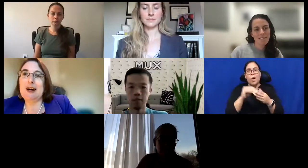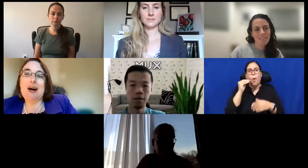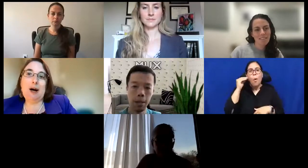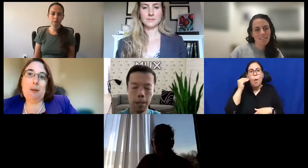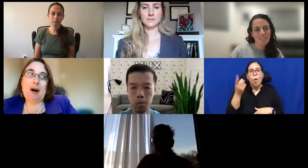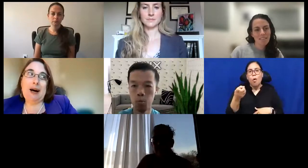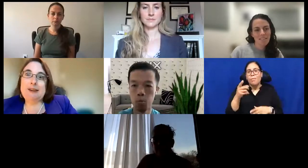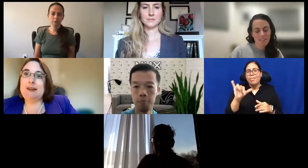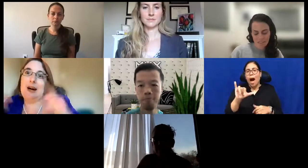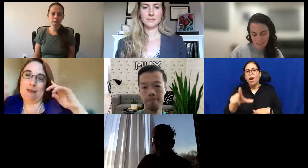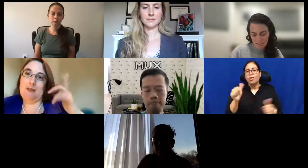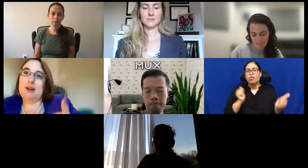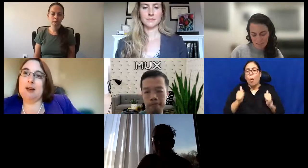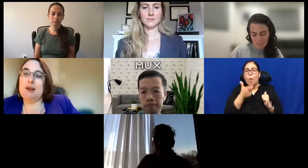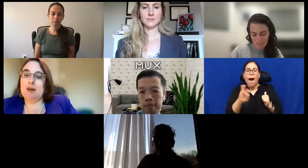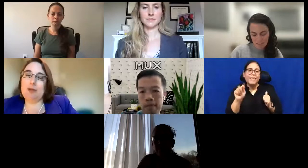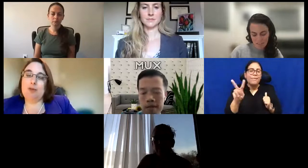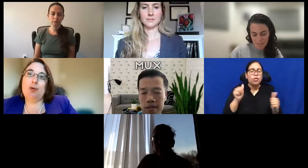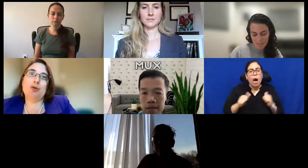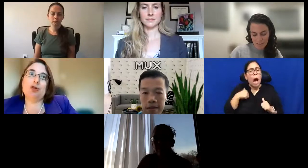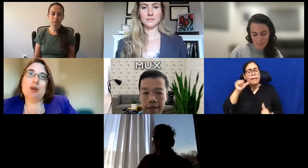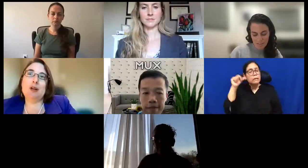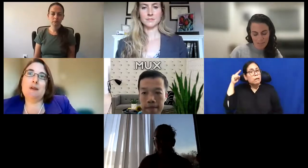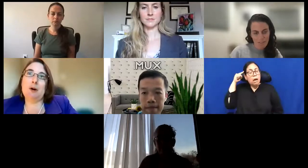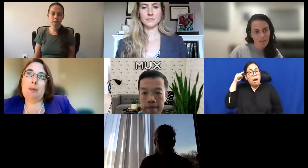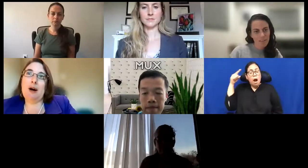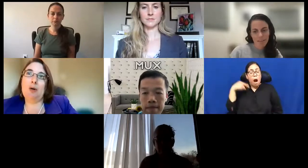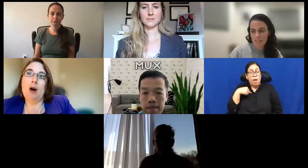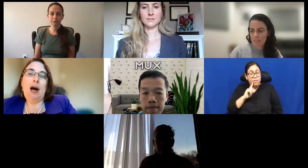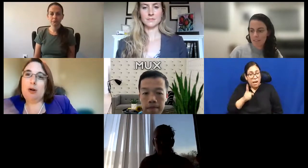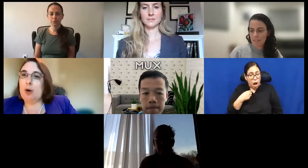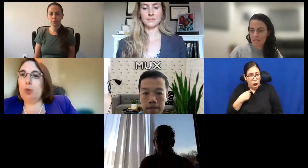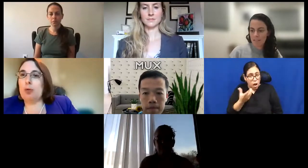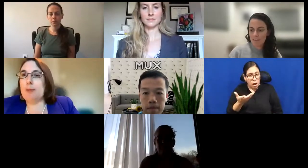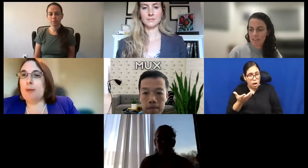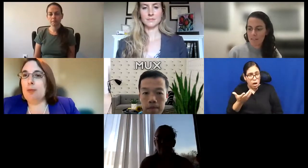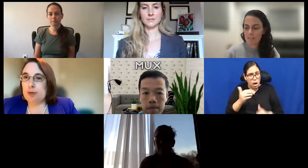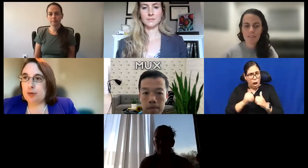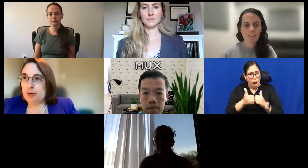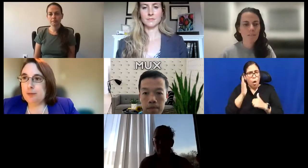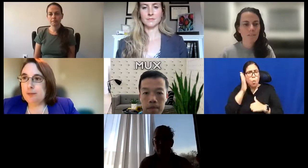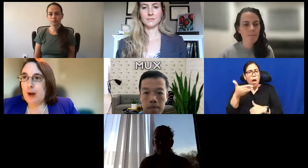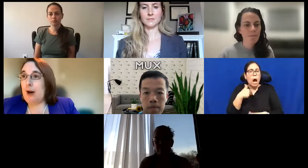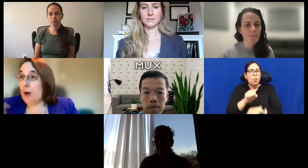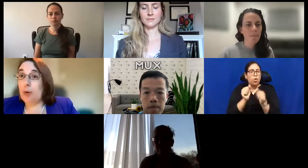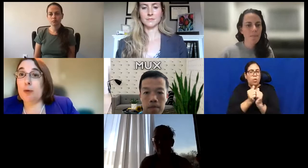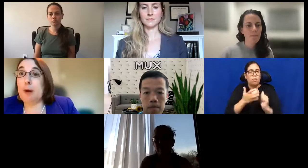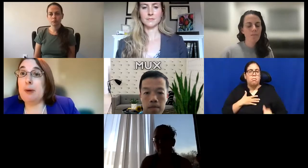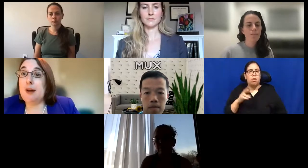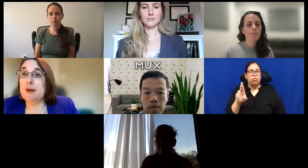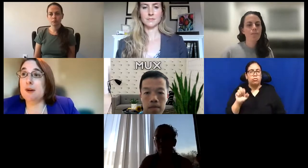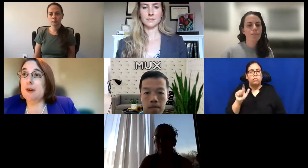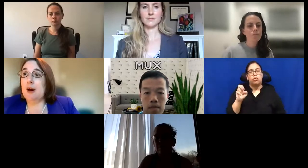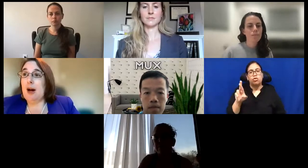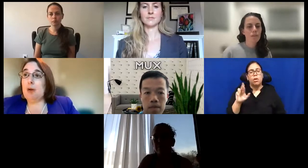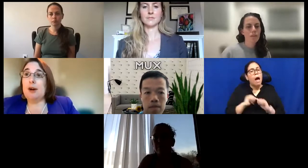that. I did not think foolishly about how do I work with my realtor? How do I work with my